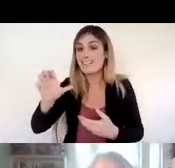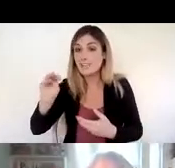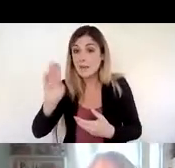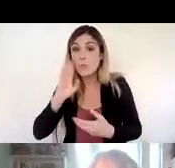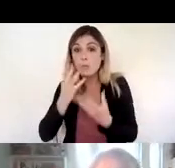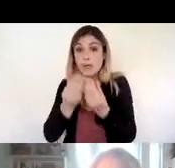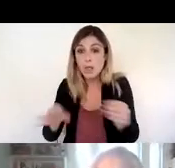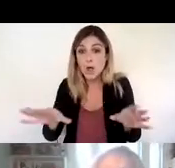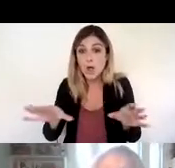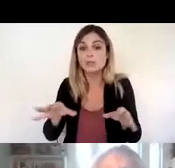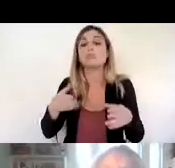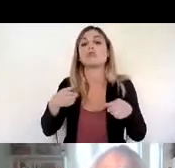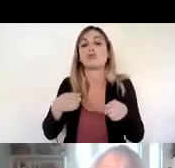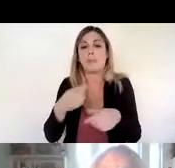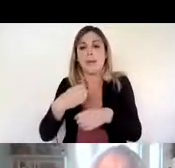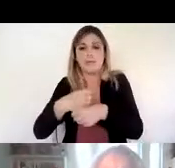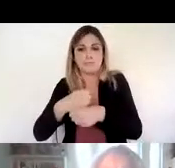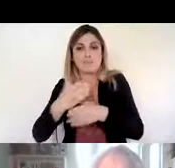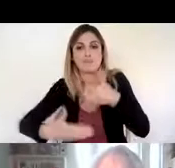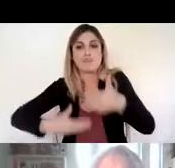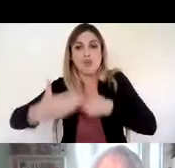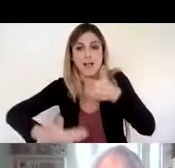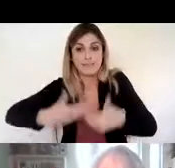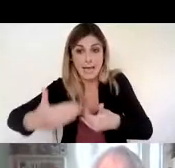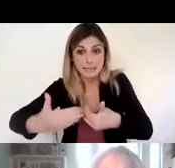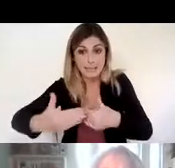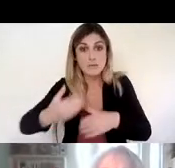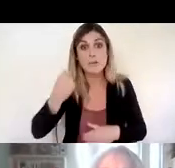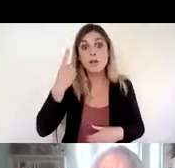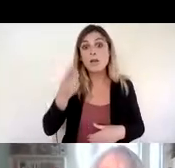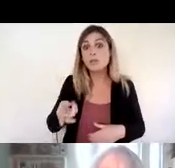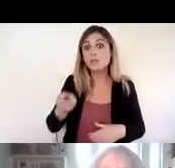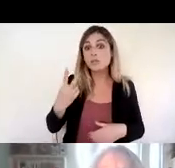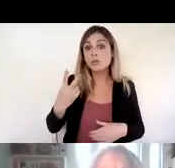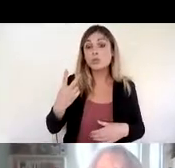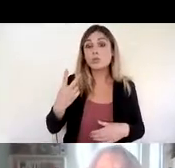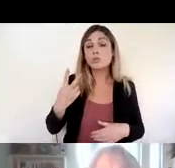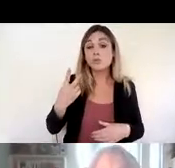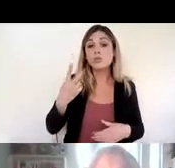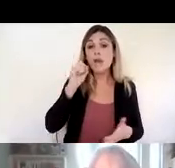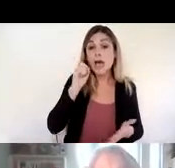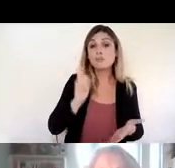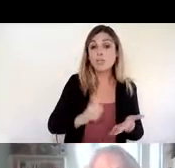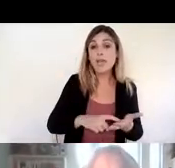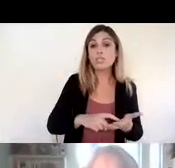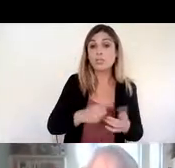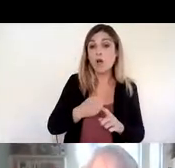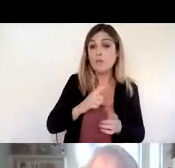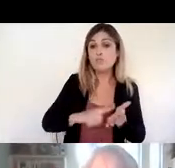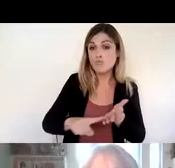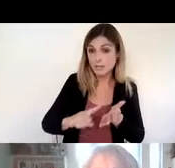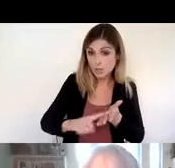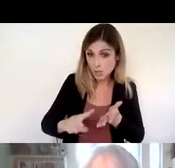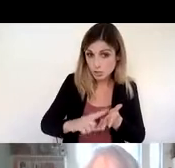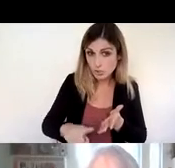the process. There are two observations, two pieces of research from several decades